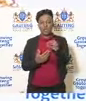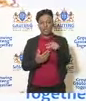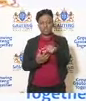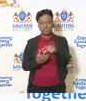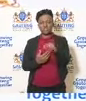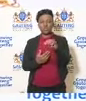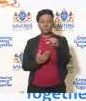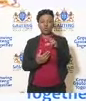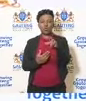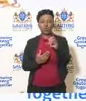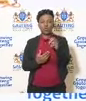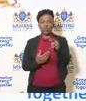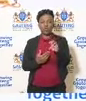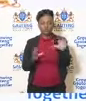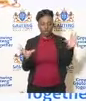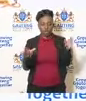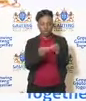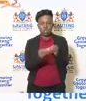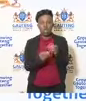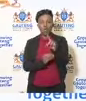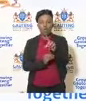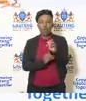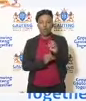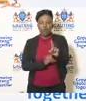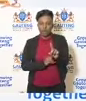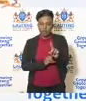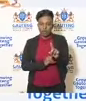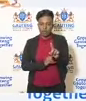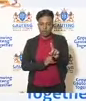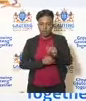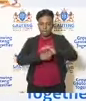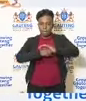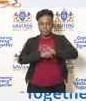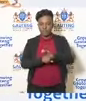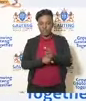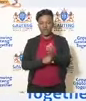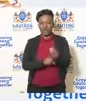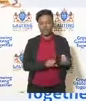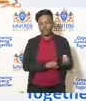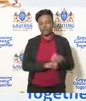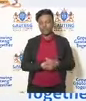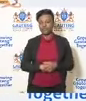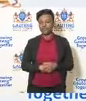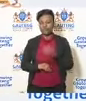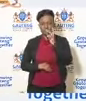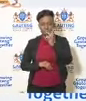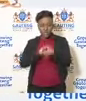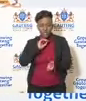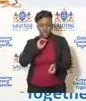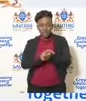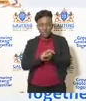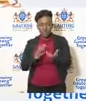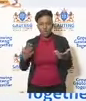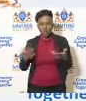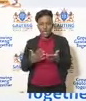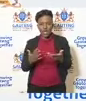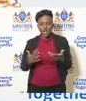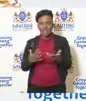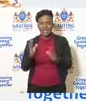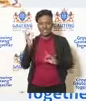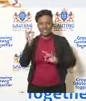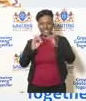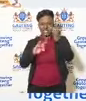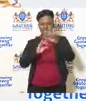have 101 active cases. But look at what's happening in the inner city in particular. We